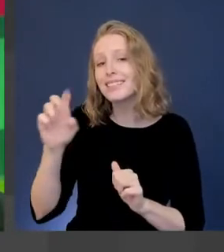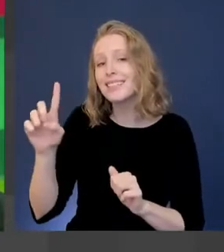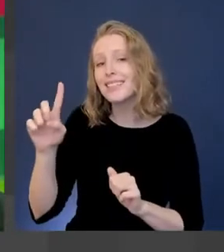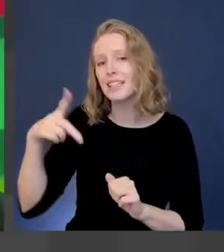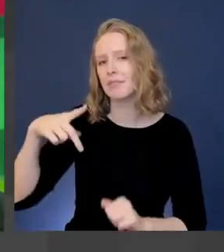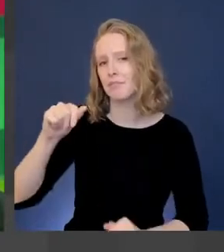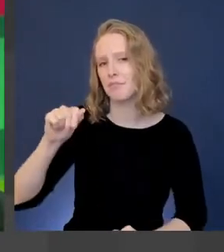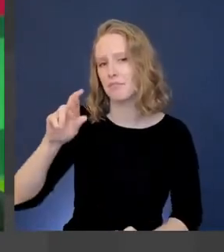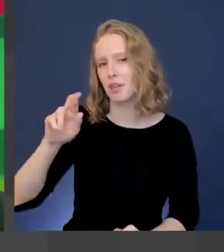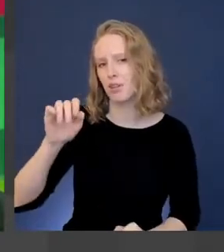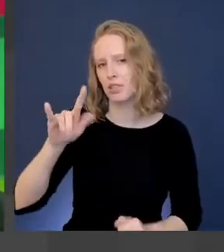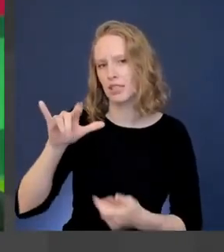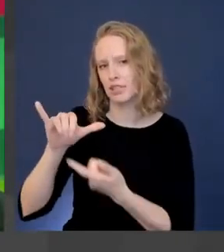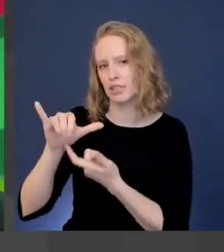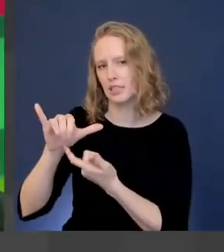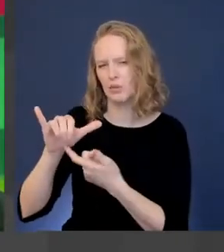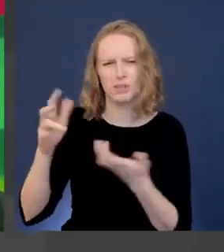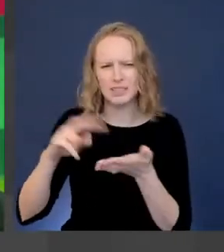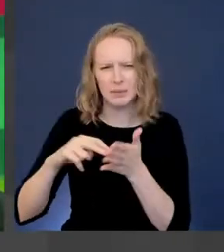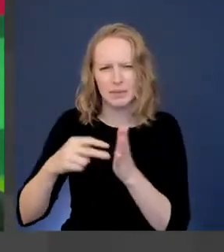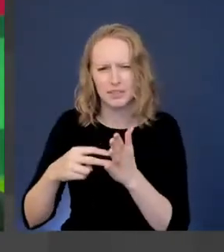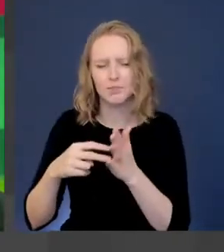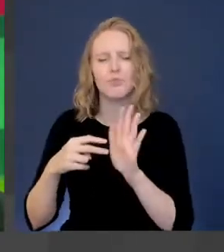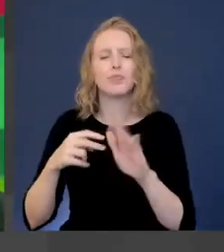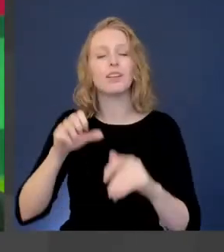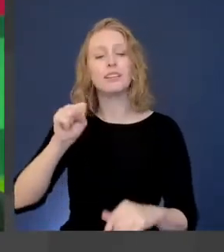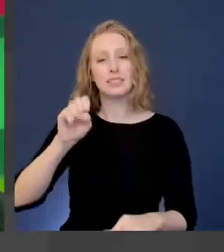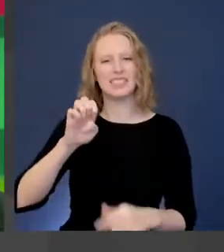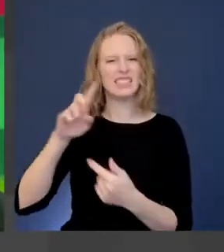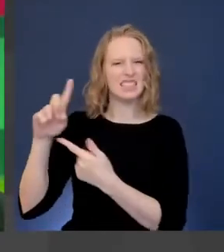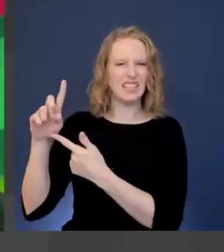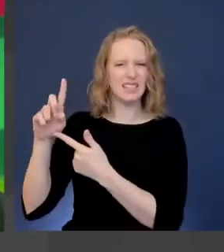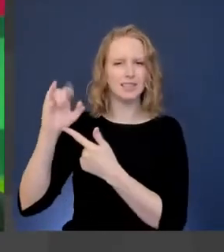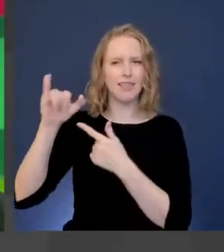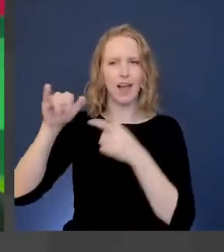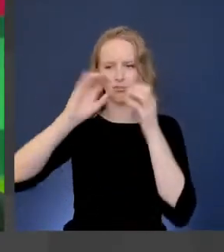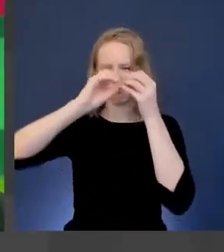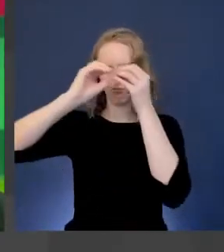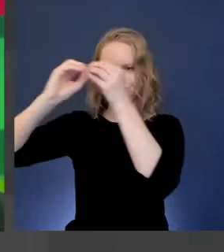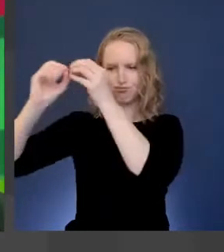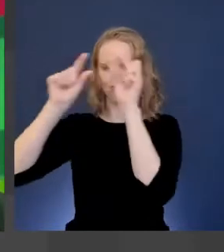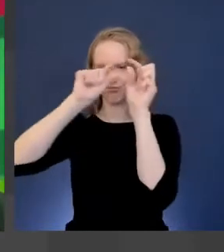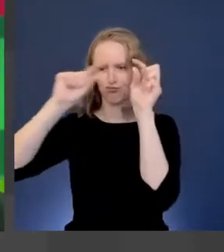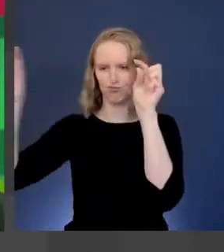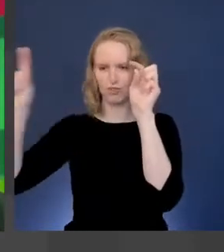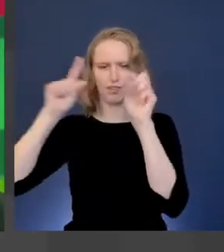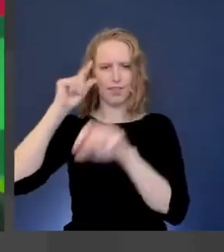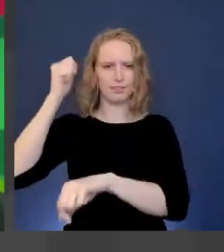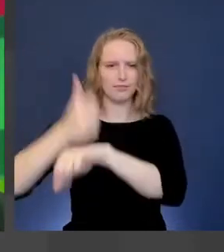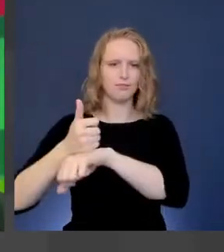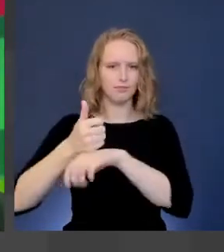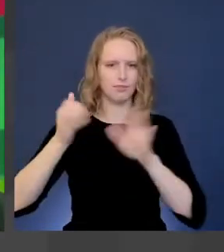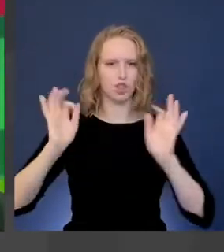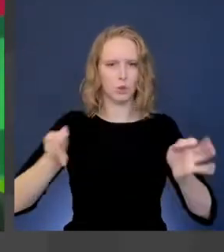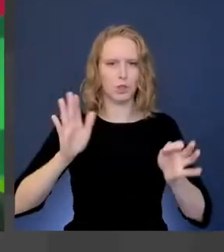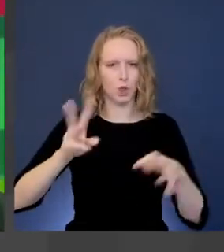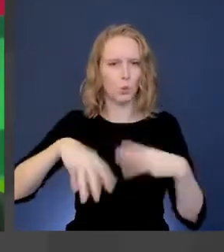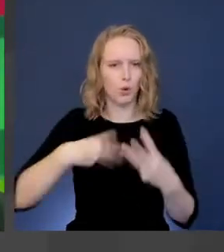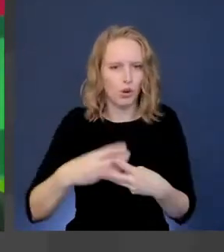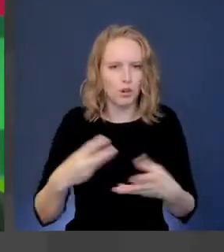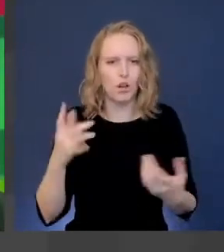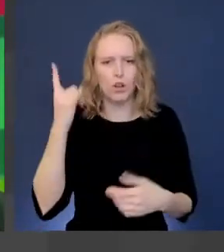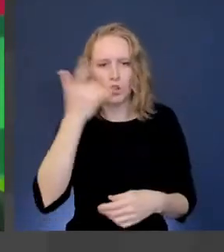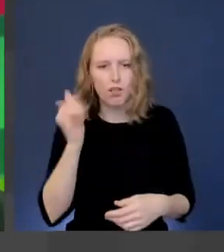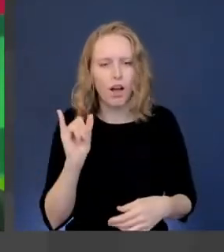So seed is this name for the magic number that is used to determine how your whole world looks like. So every world is unique, and that's driven by the